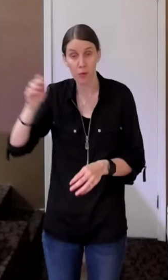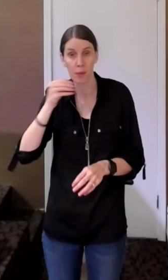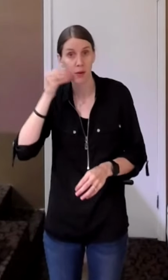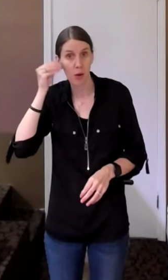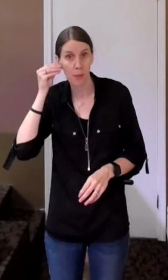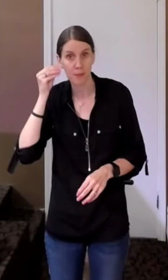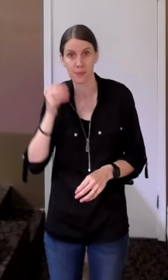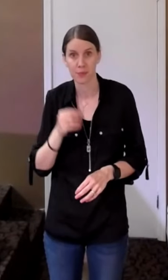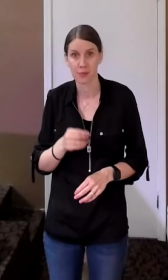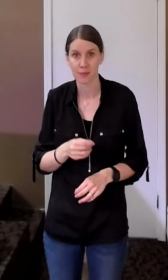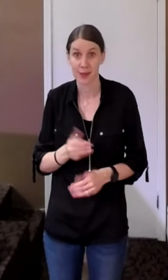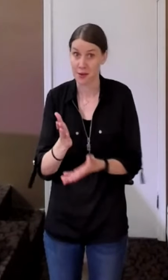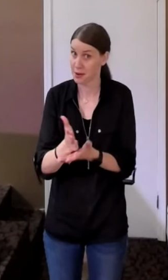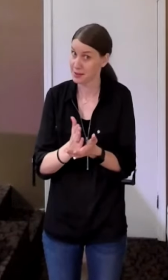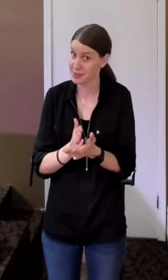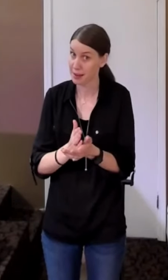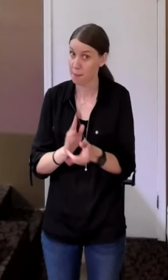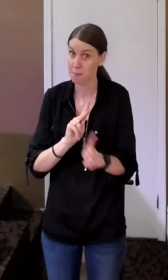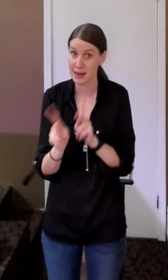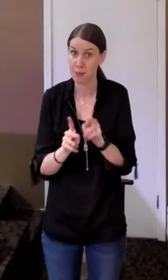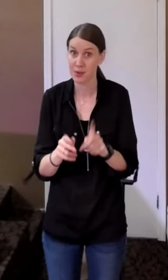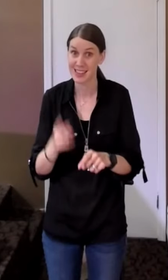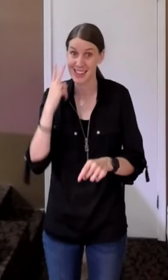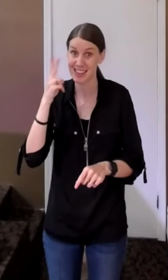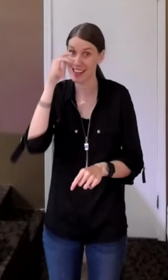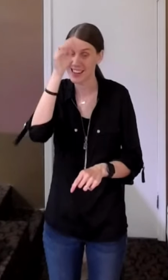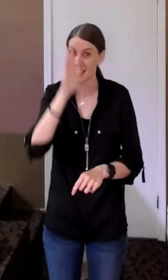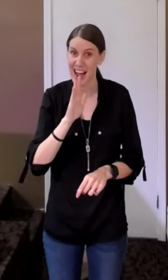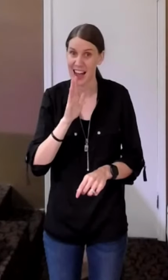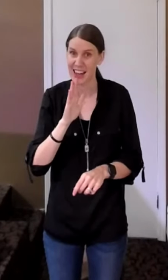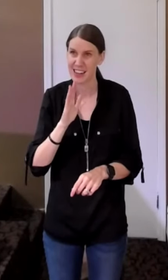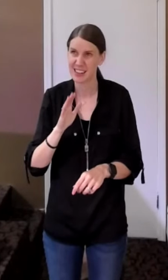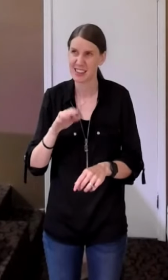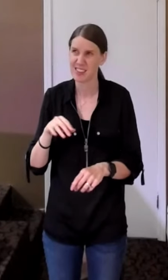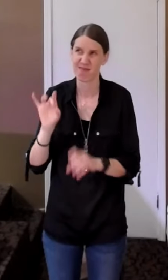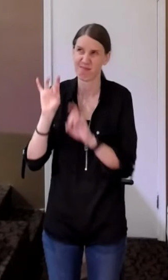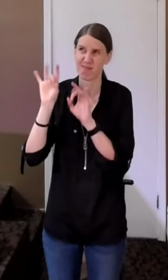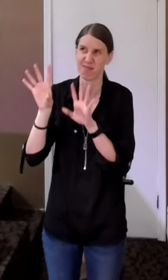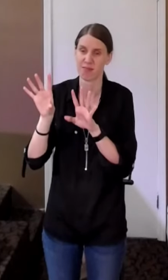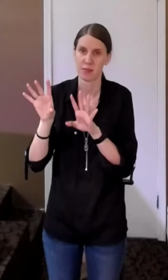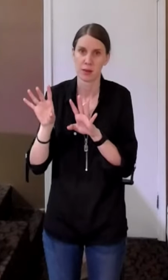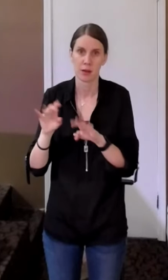why so many people's perspective on God is so skewed.